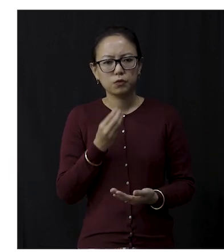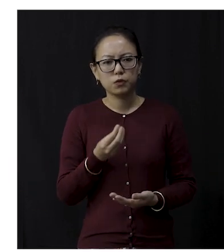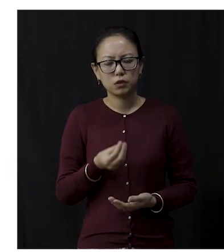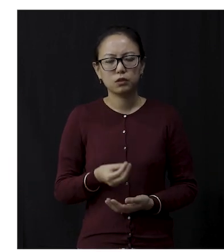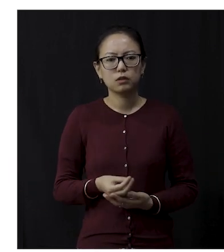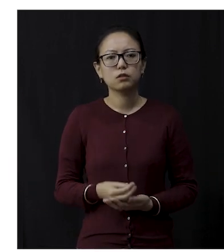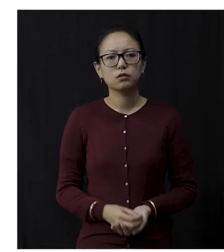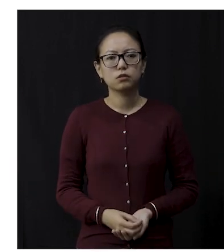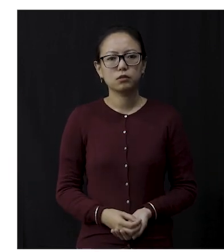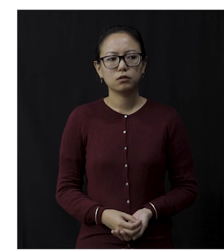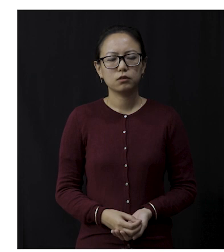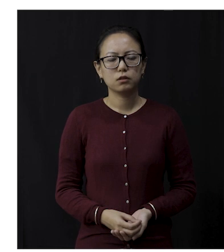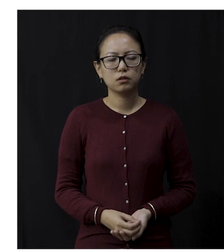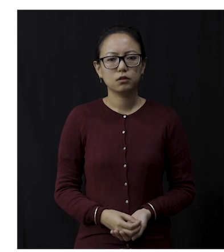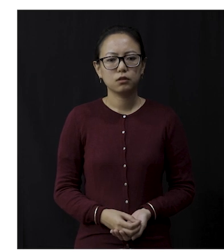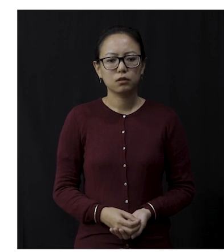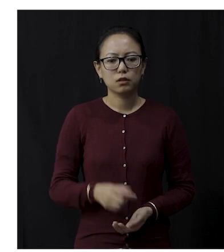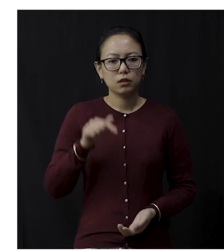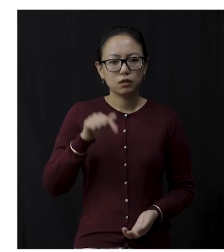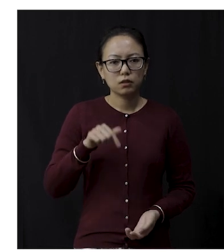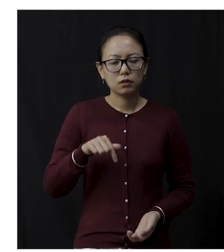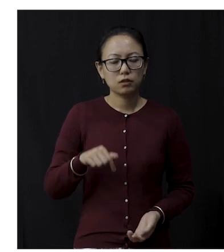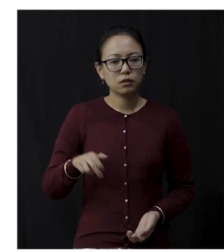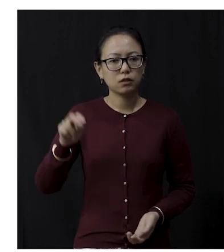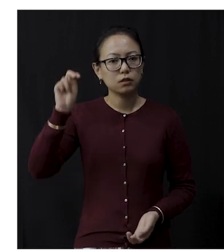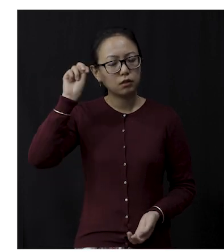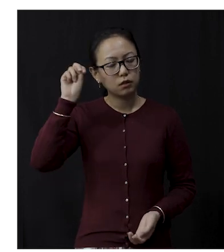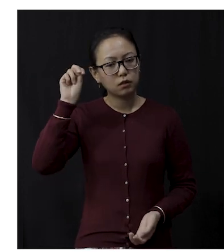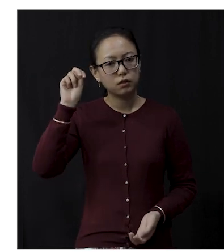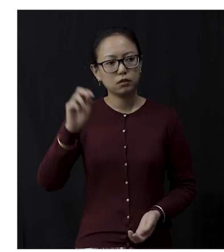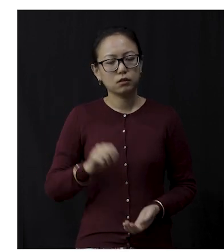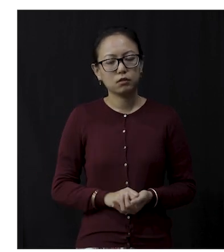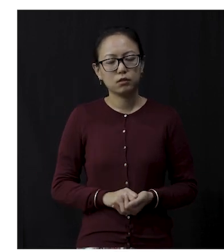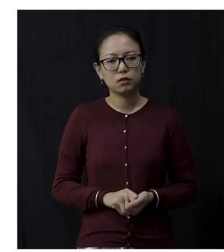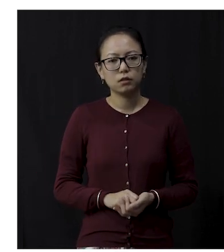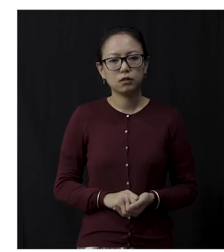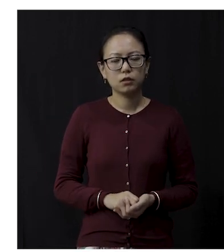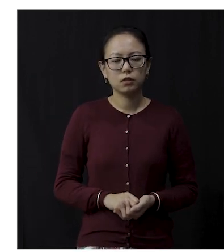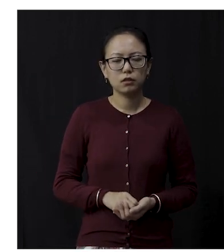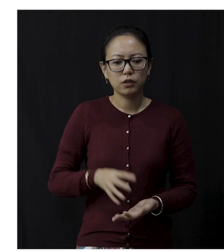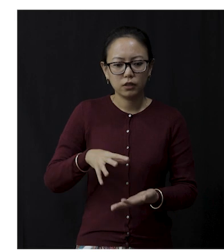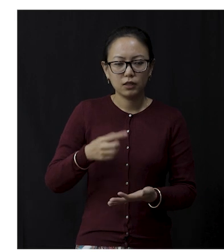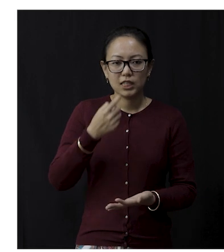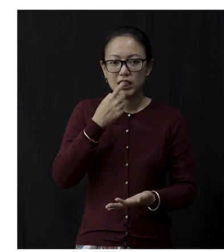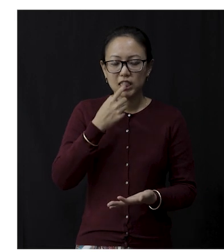so we here in Nagaland, we eat rice,